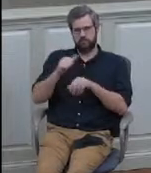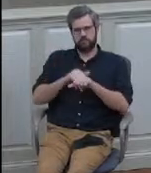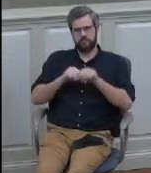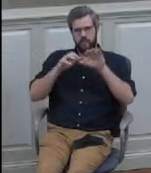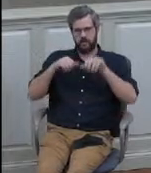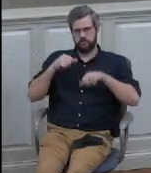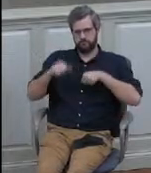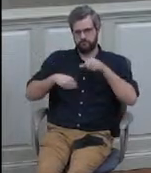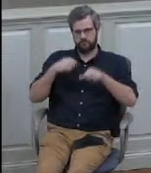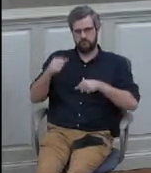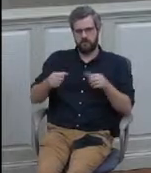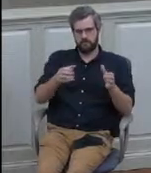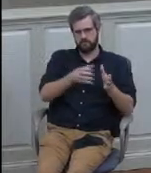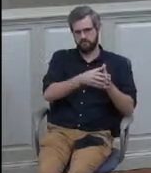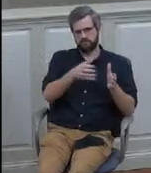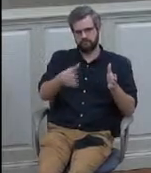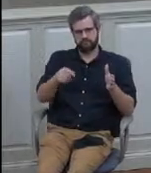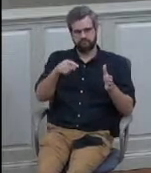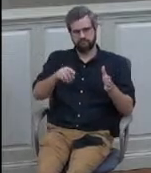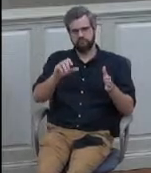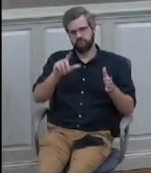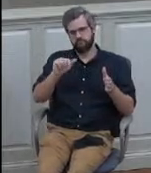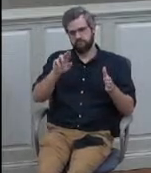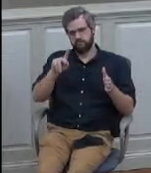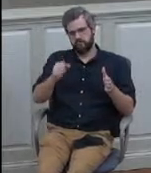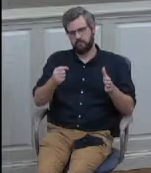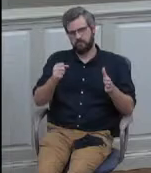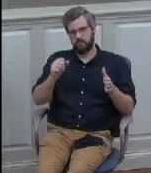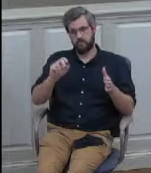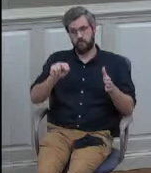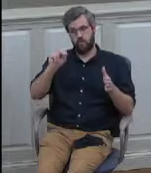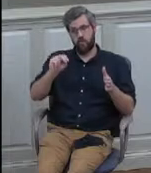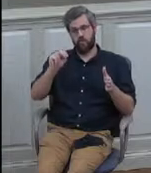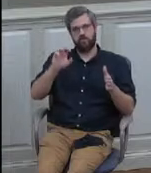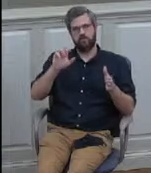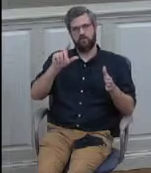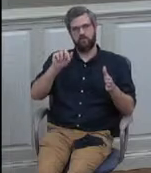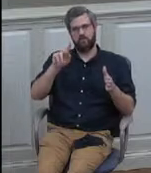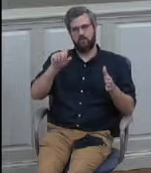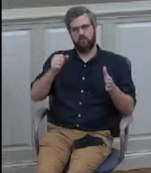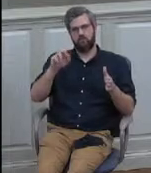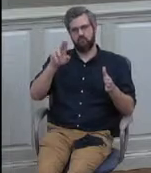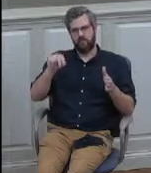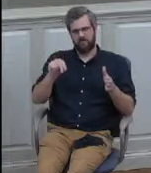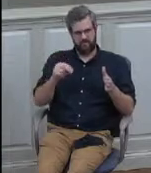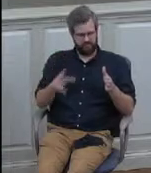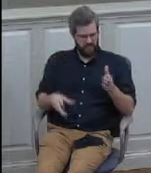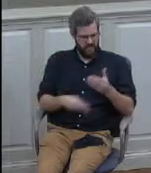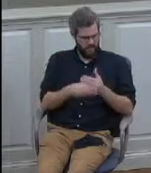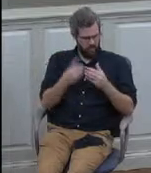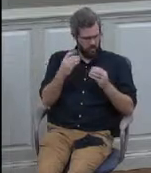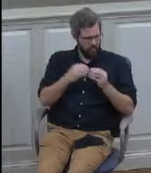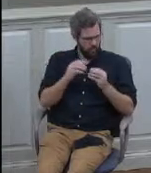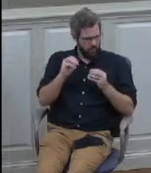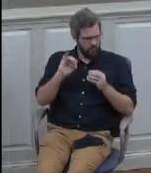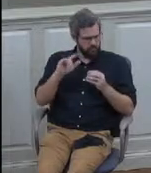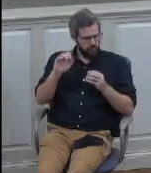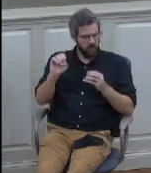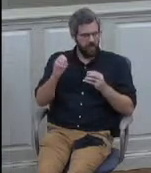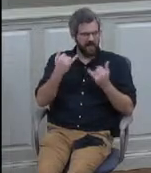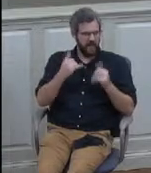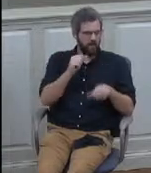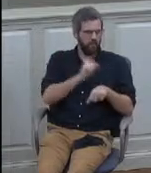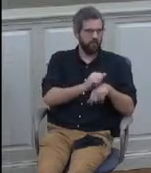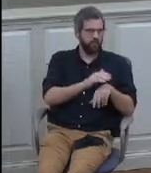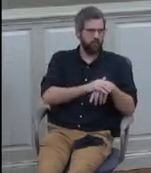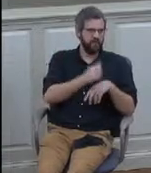to the north side of Clark's Run. We're currently on the south side. We're looking at another maybe mile of mountain bike trail on